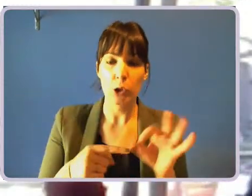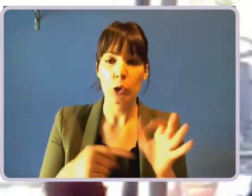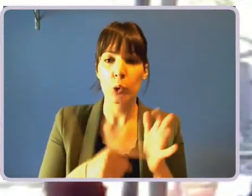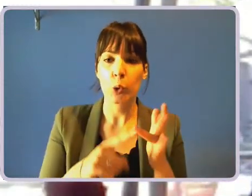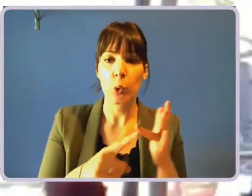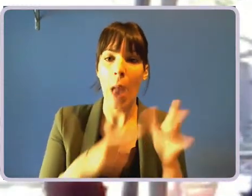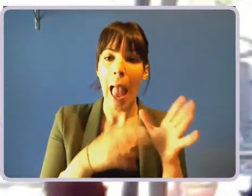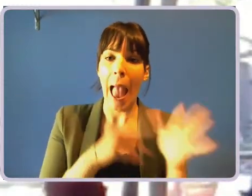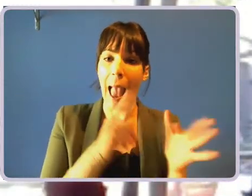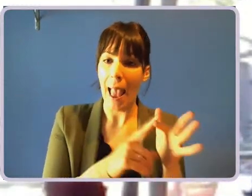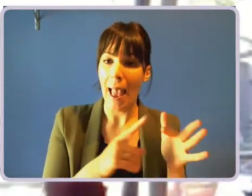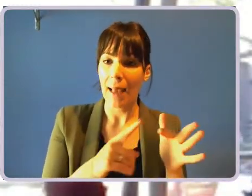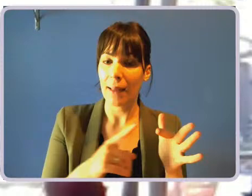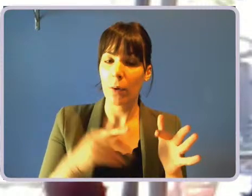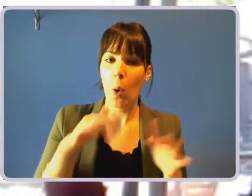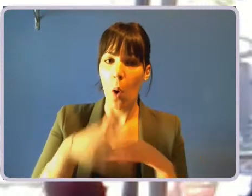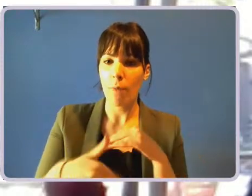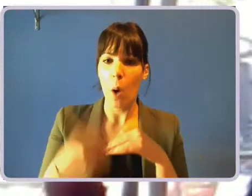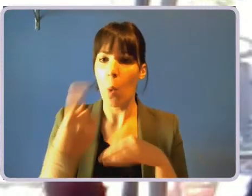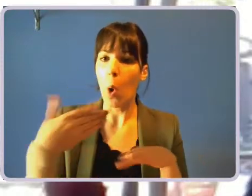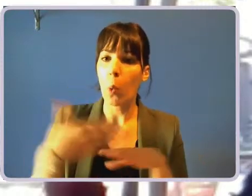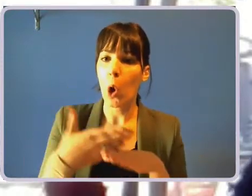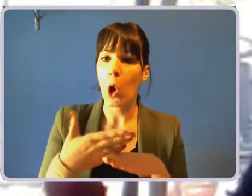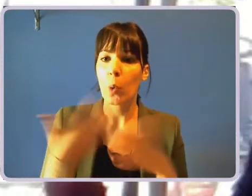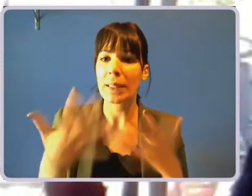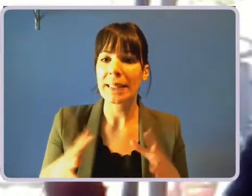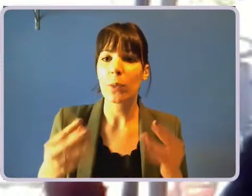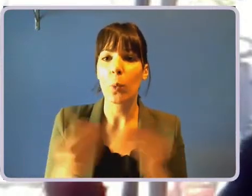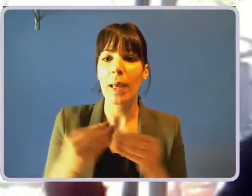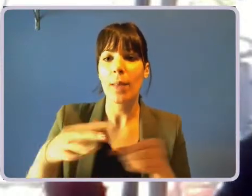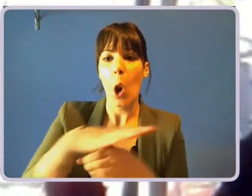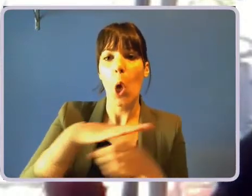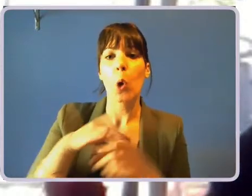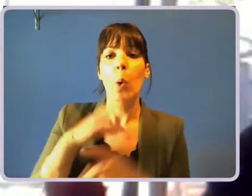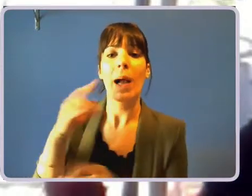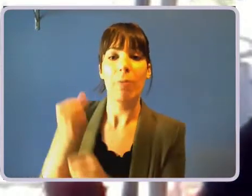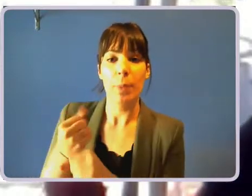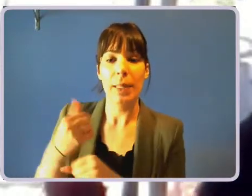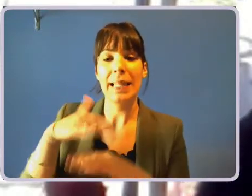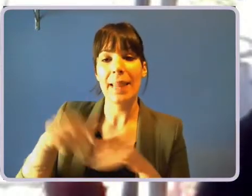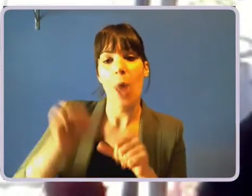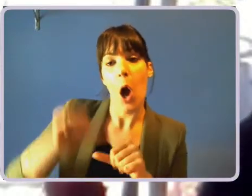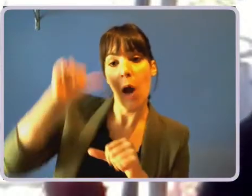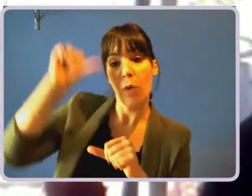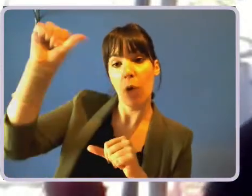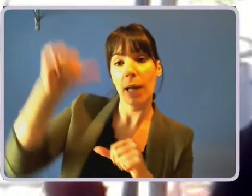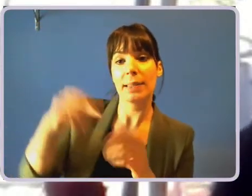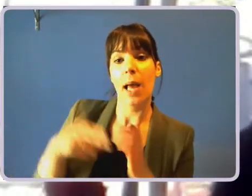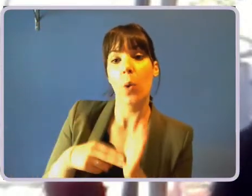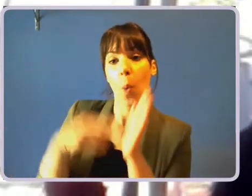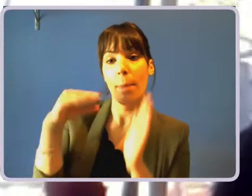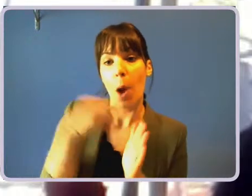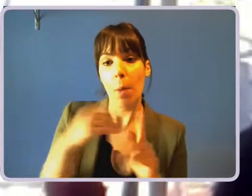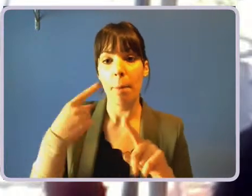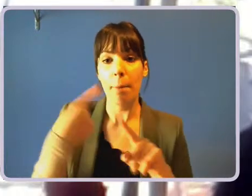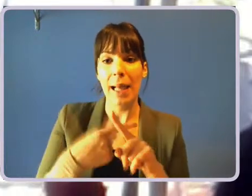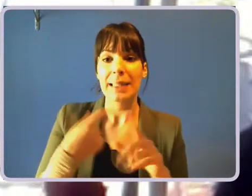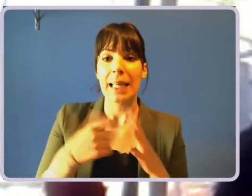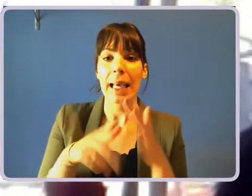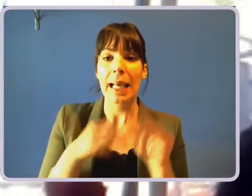with local governments in the high rise at North Melbourne and Kensington. And I suppose